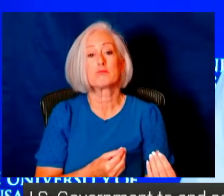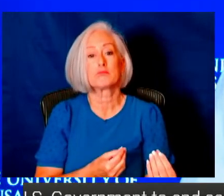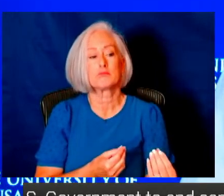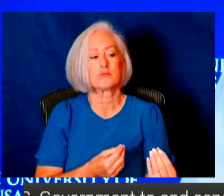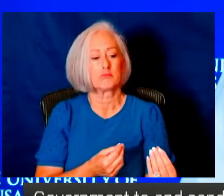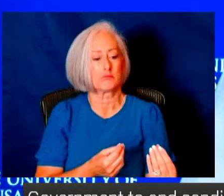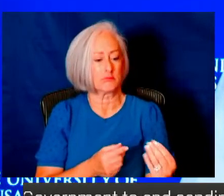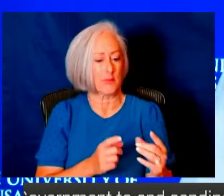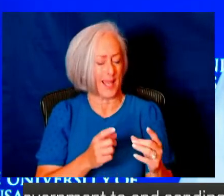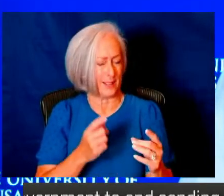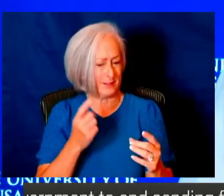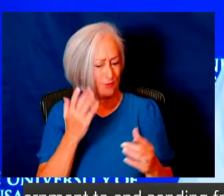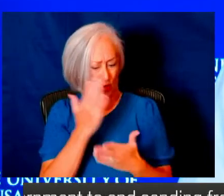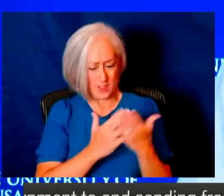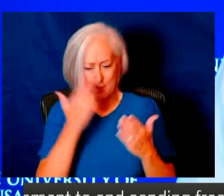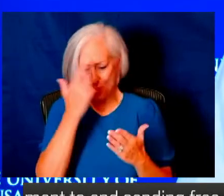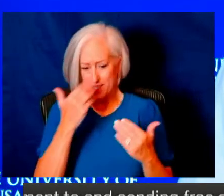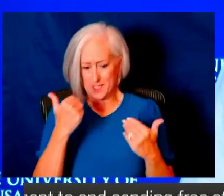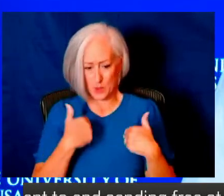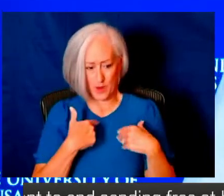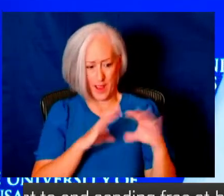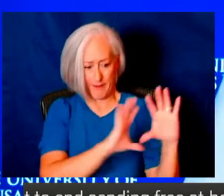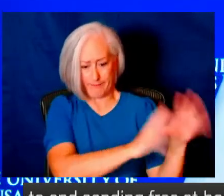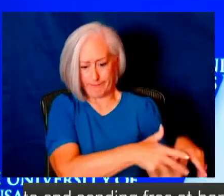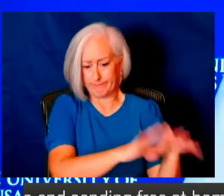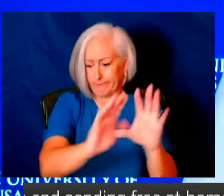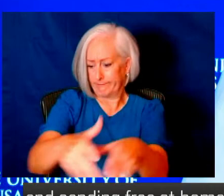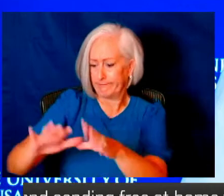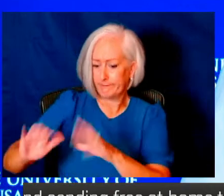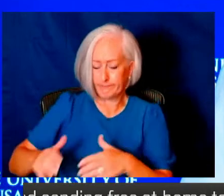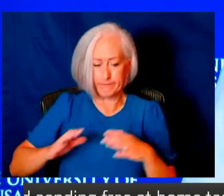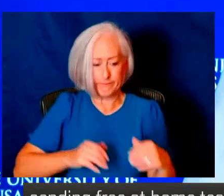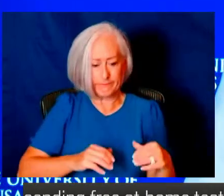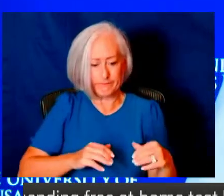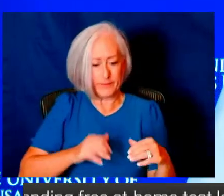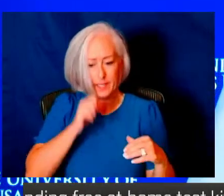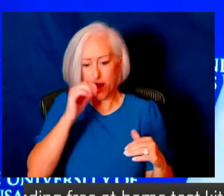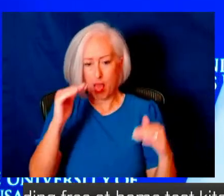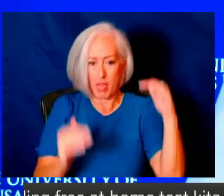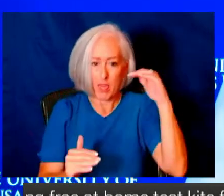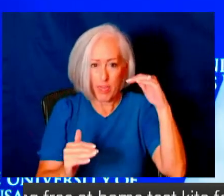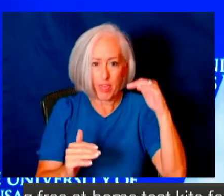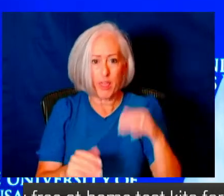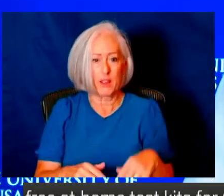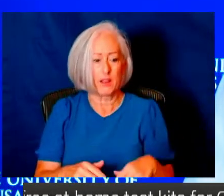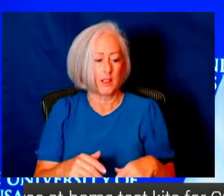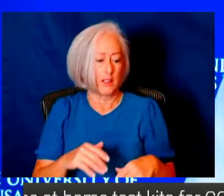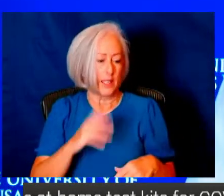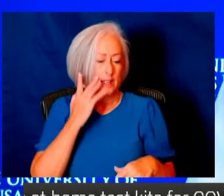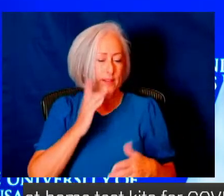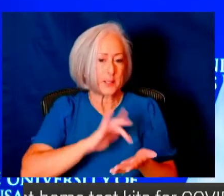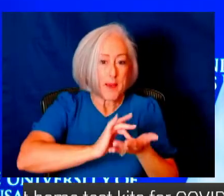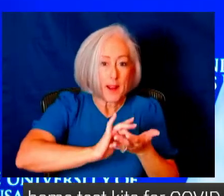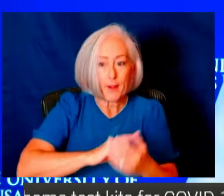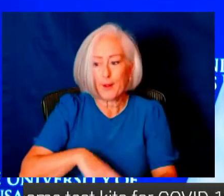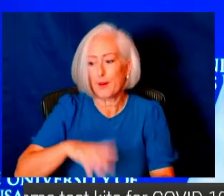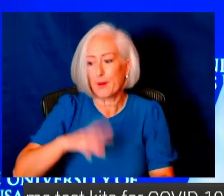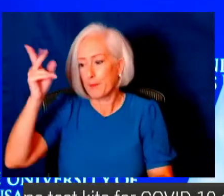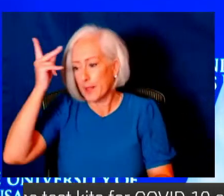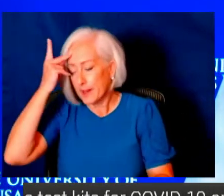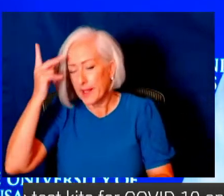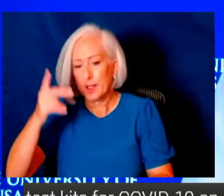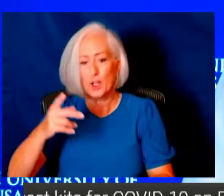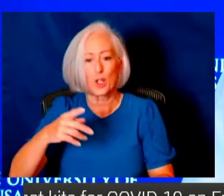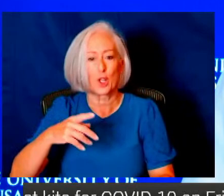different reasons, medical, political, other news, just so much division and